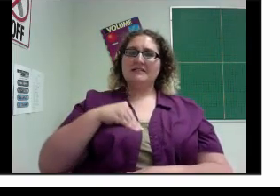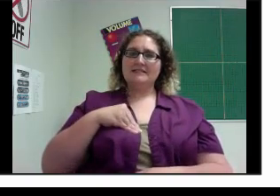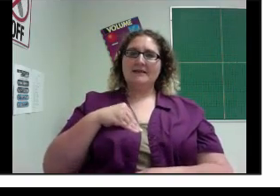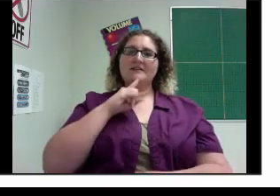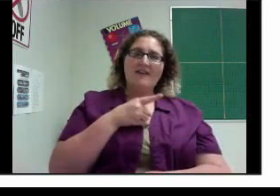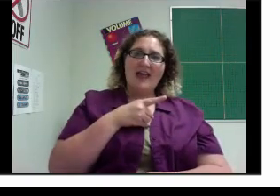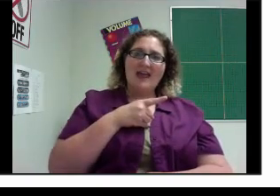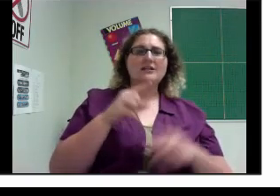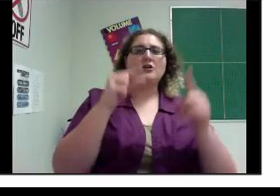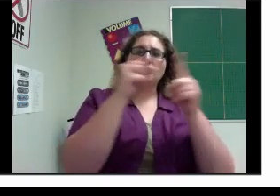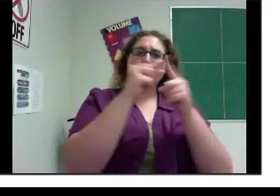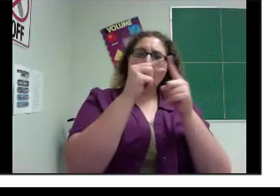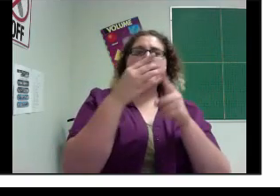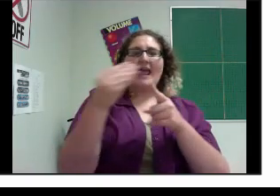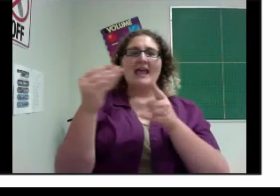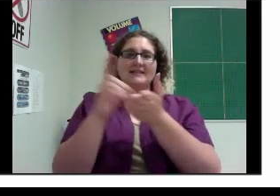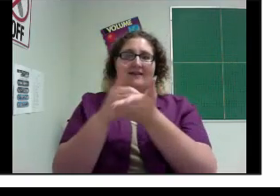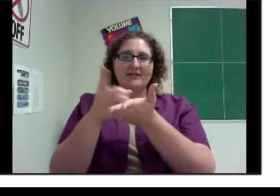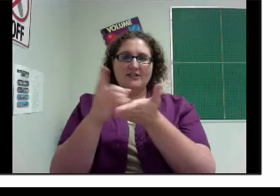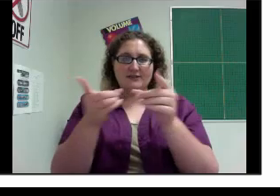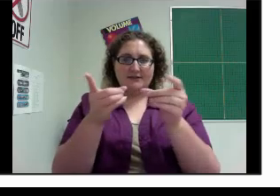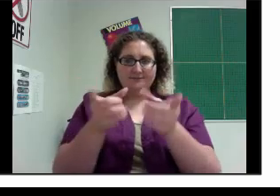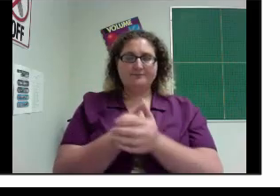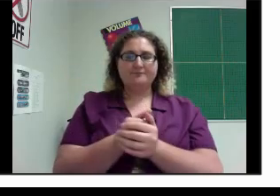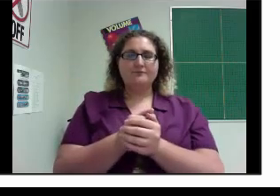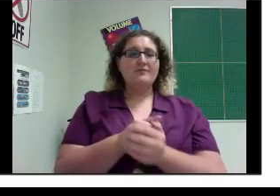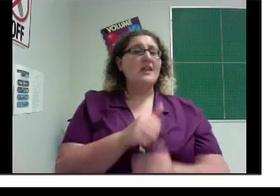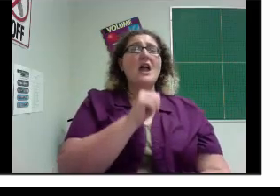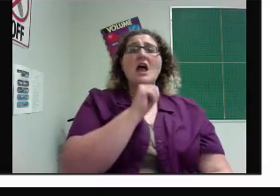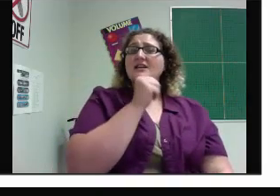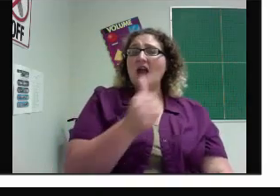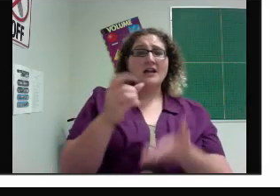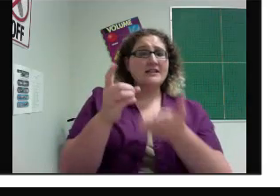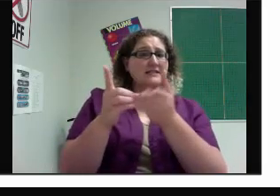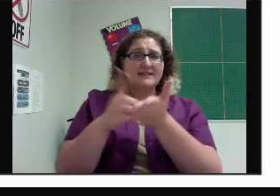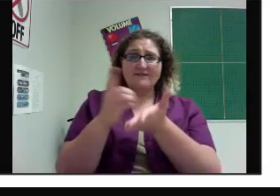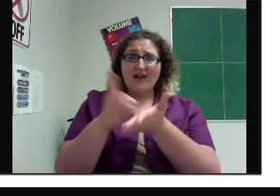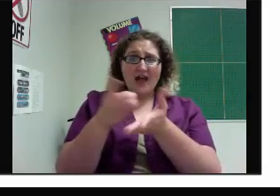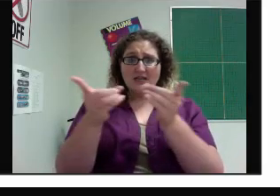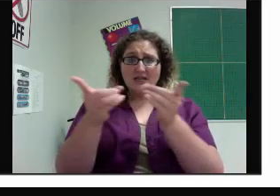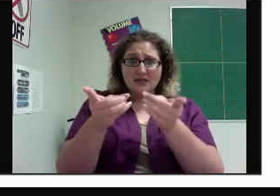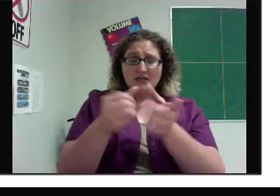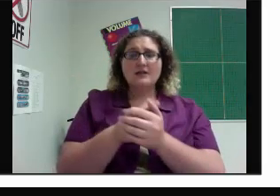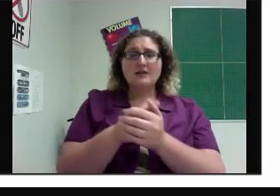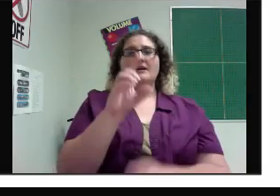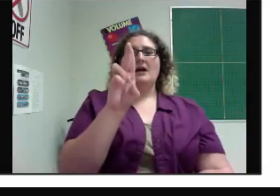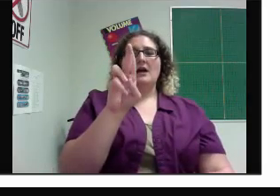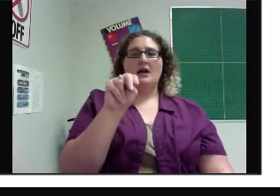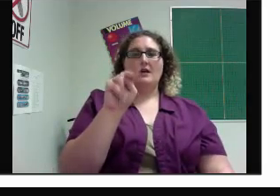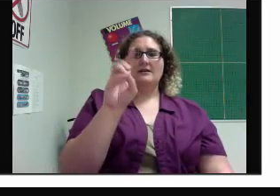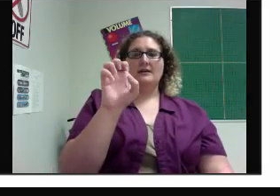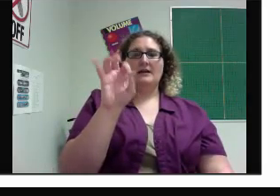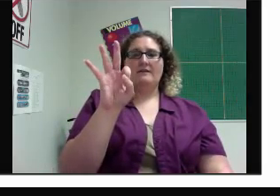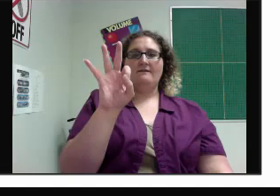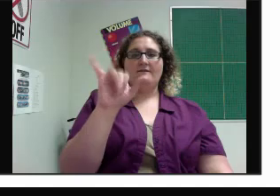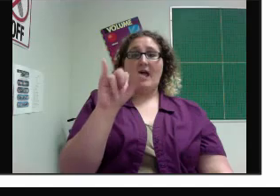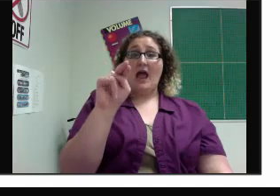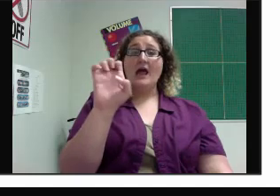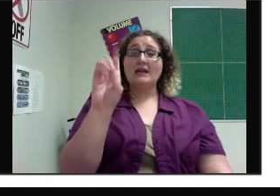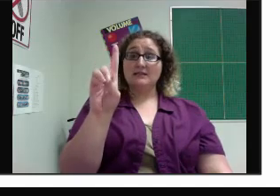Introduction. Geometry is a mathematical system built on accepted facts, basic terms, and definition.